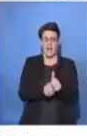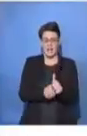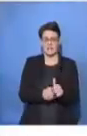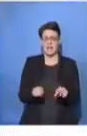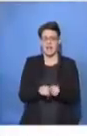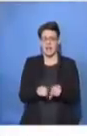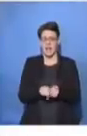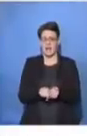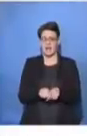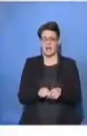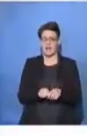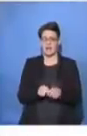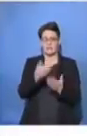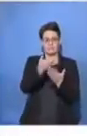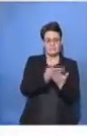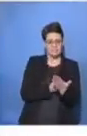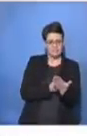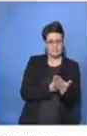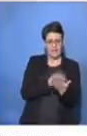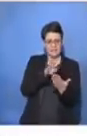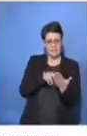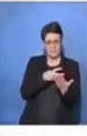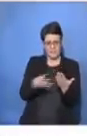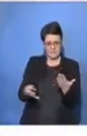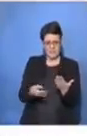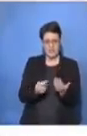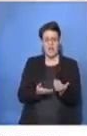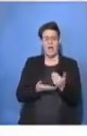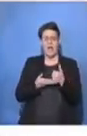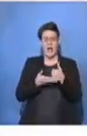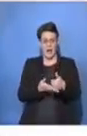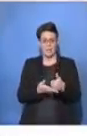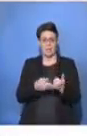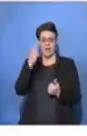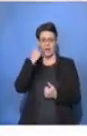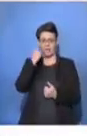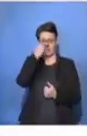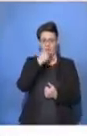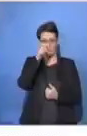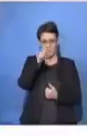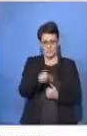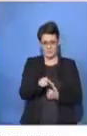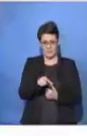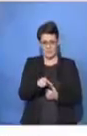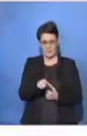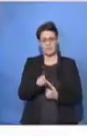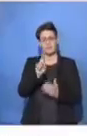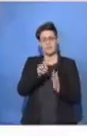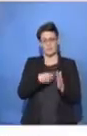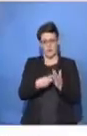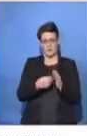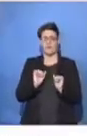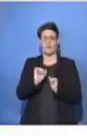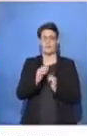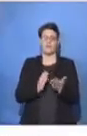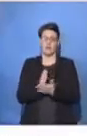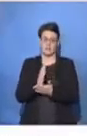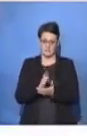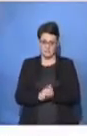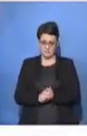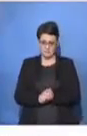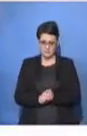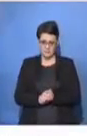as the universal ballot template, which helped the visually impaired voters to exercise